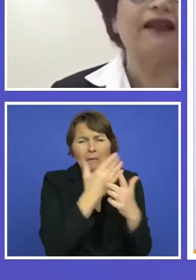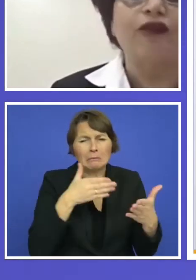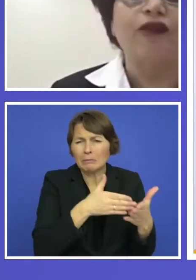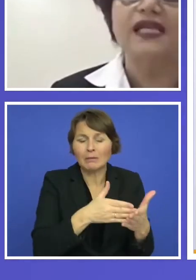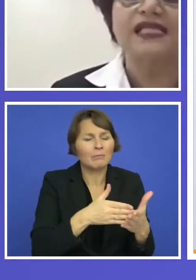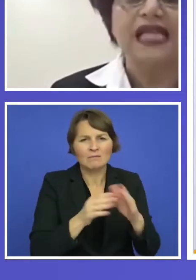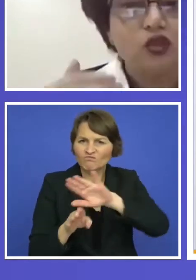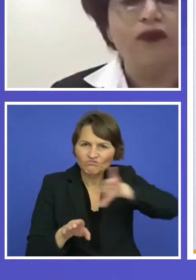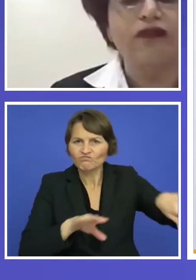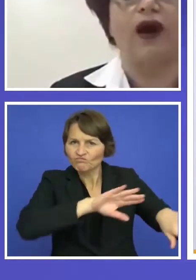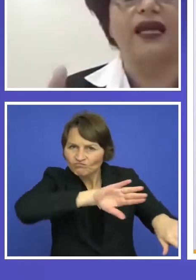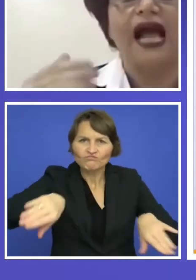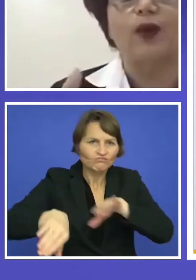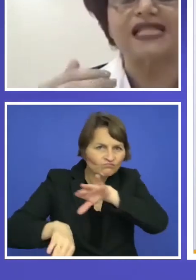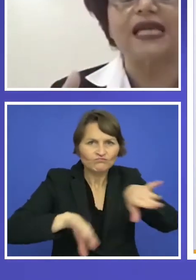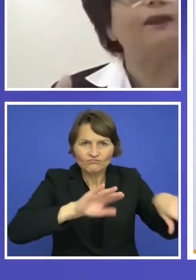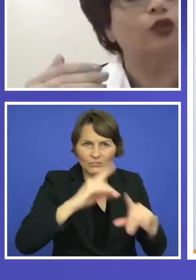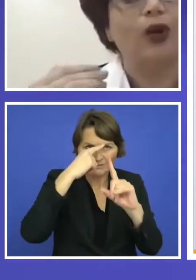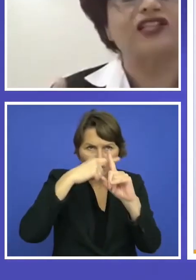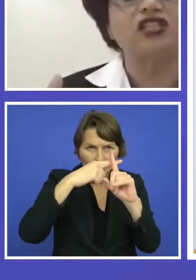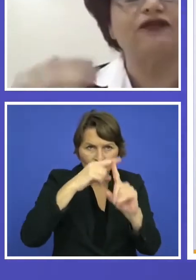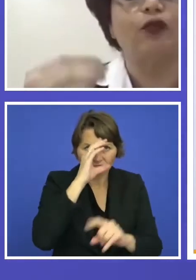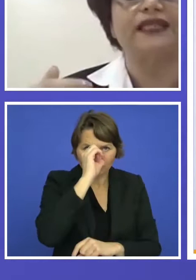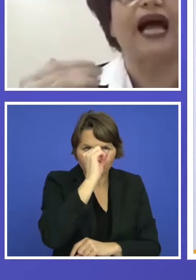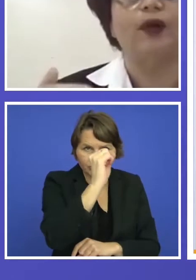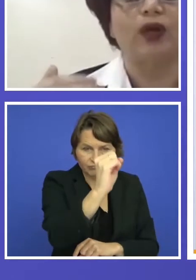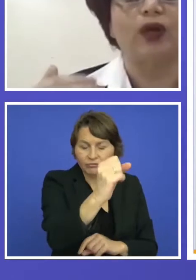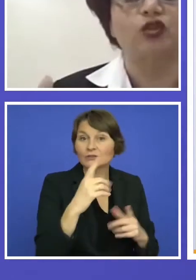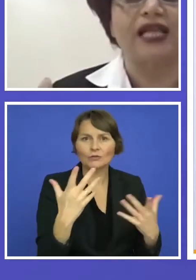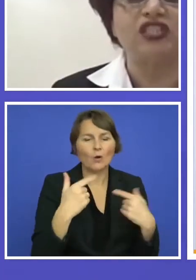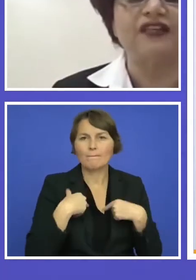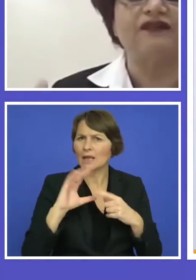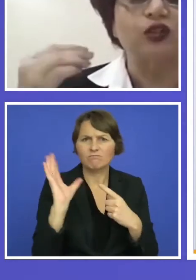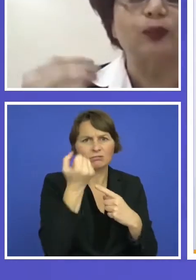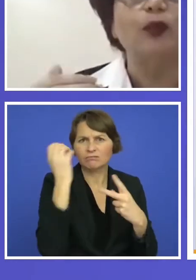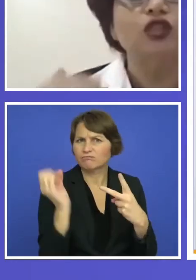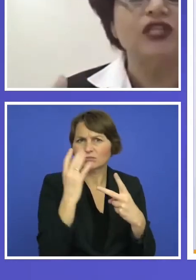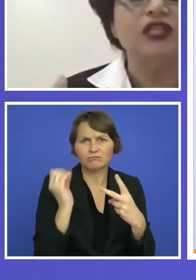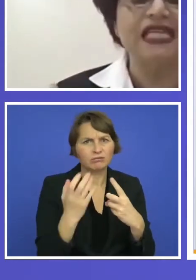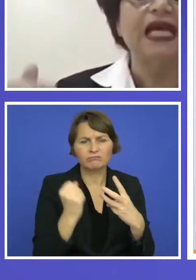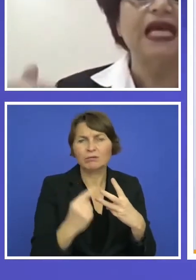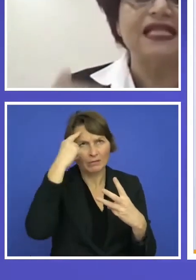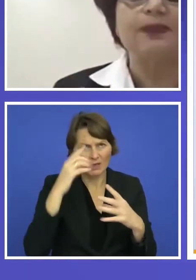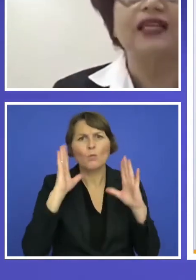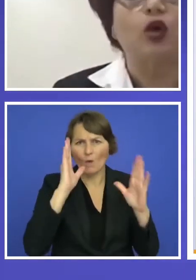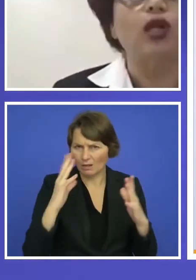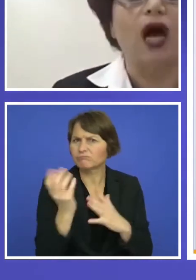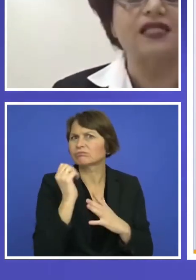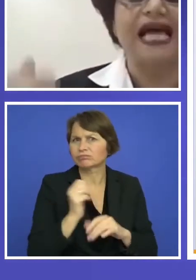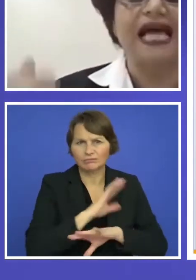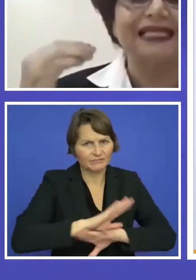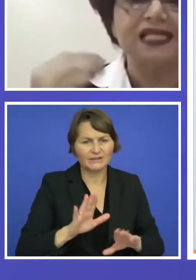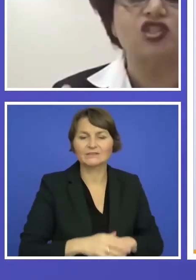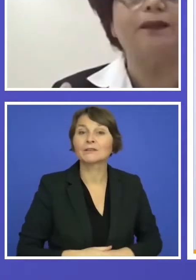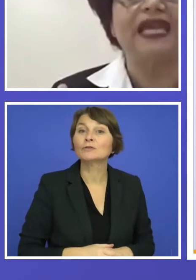kept myself focused, and so far I was able to achieve what I wanted to achieve, and to put nursing, despite